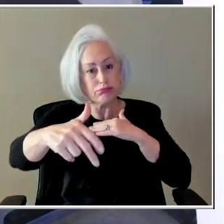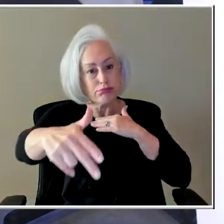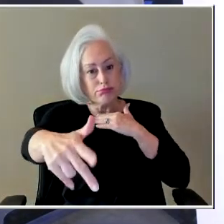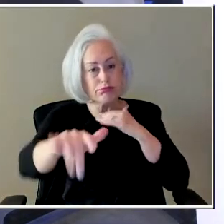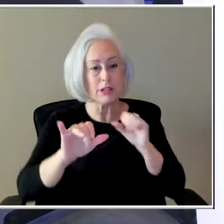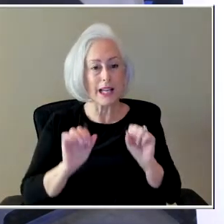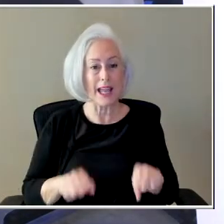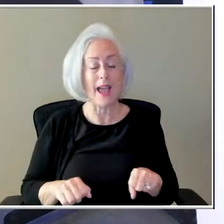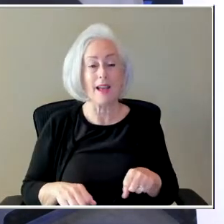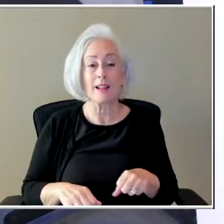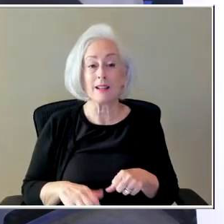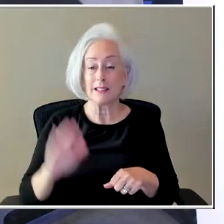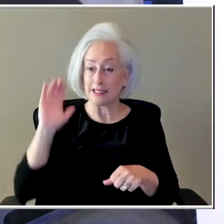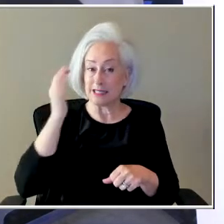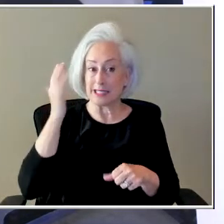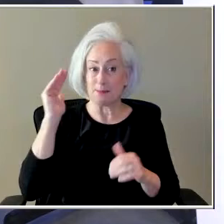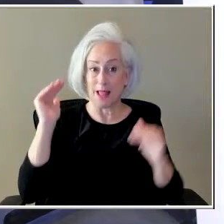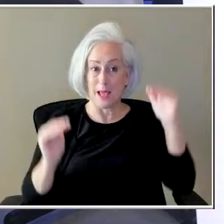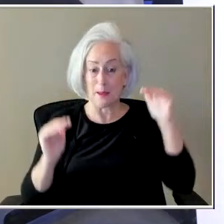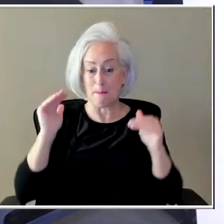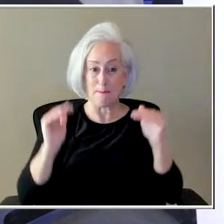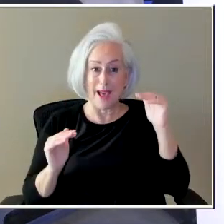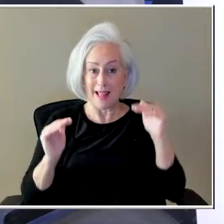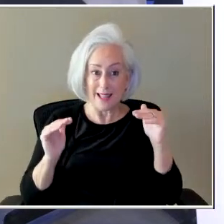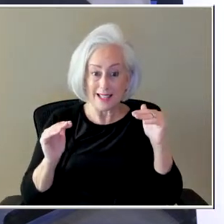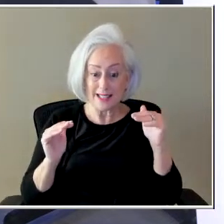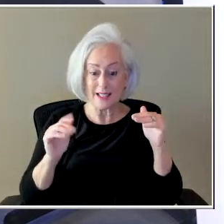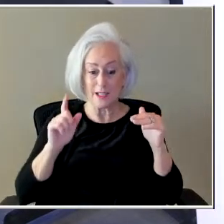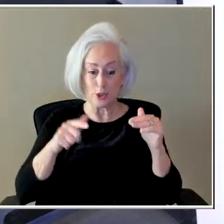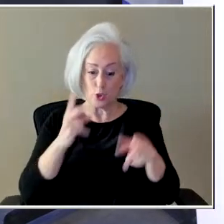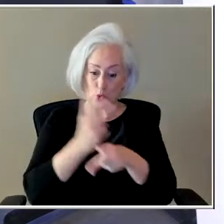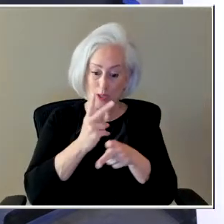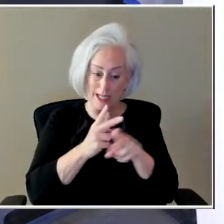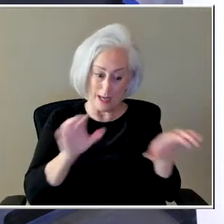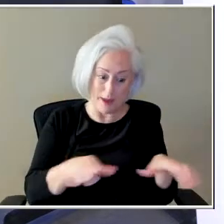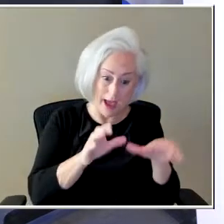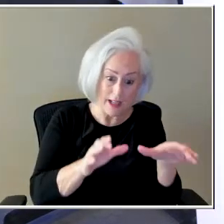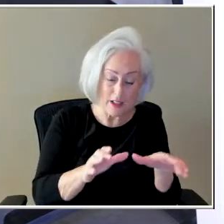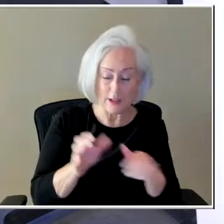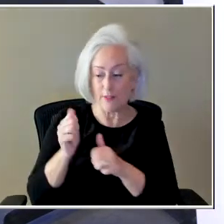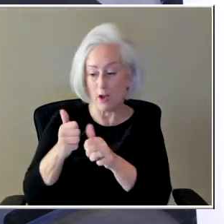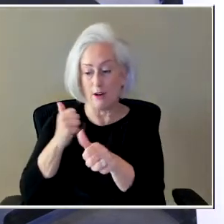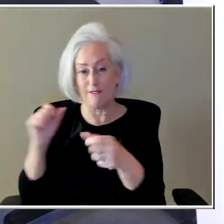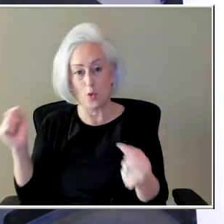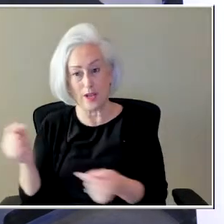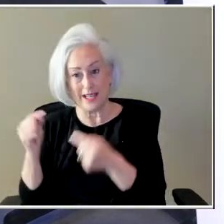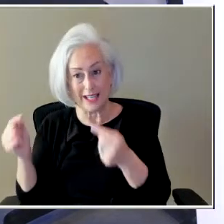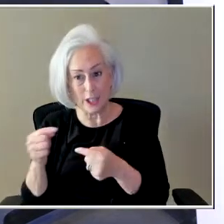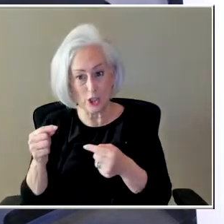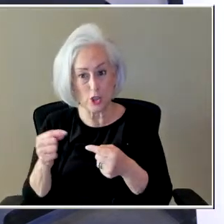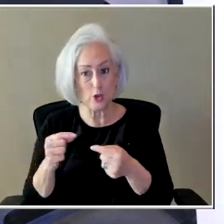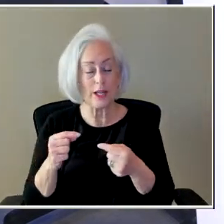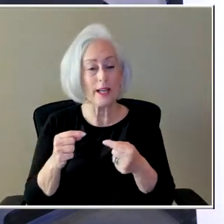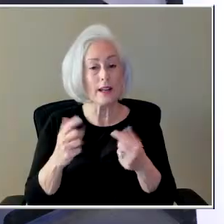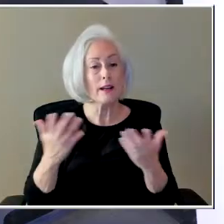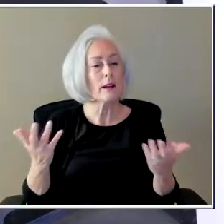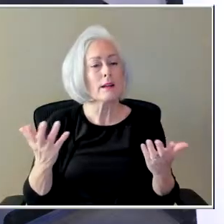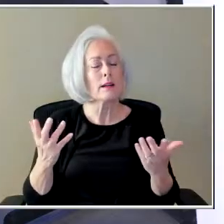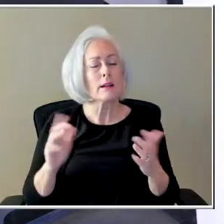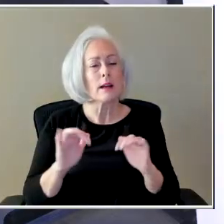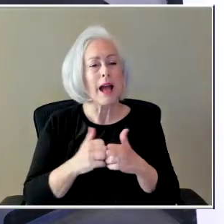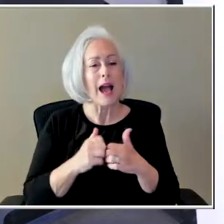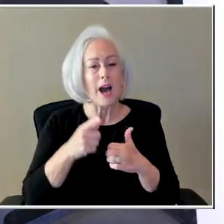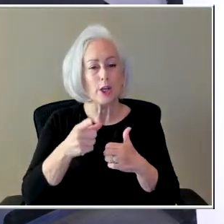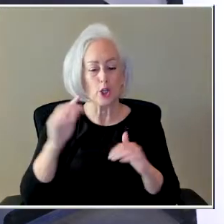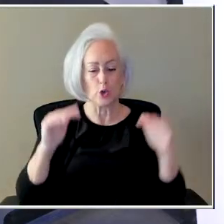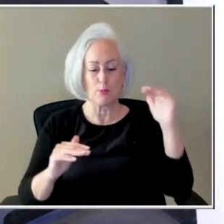to keep Joyce active while also making sure she's not getting injured and taking any setbacks. How are you balancing that?